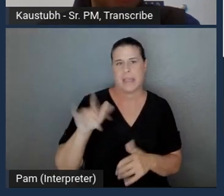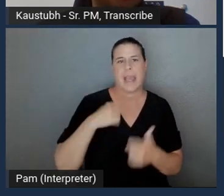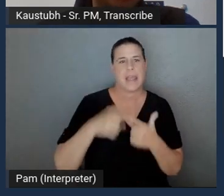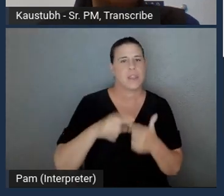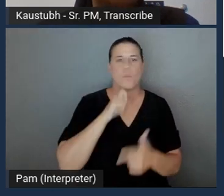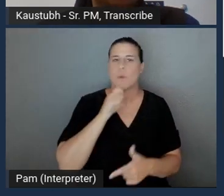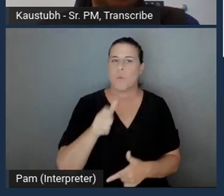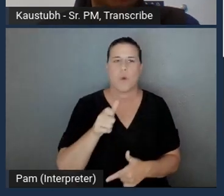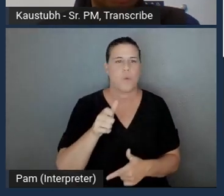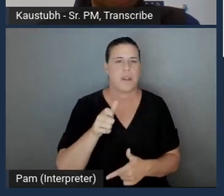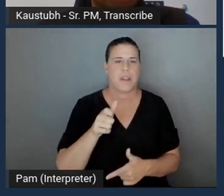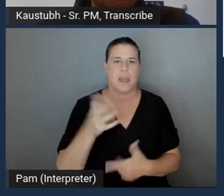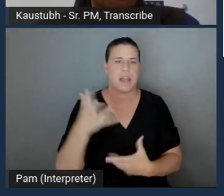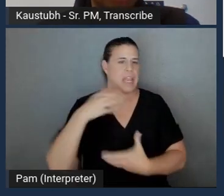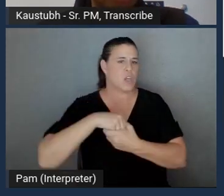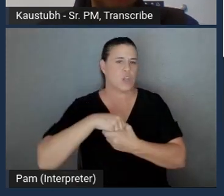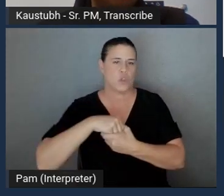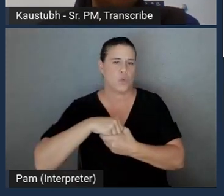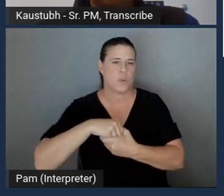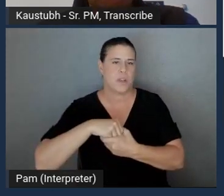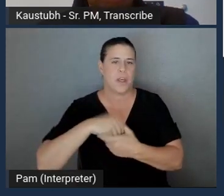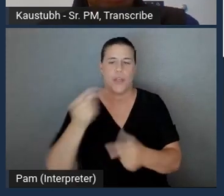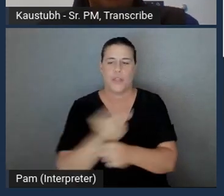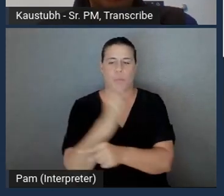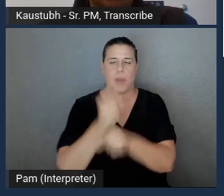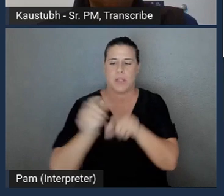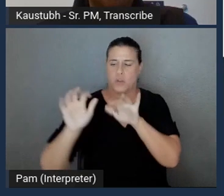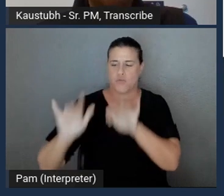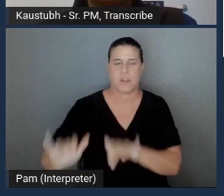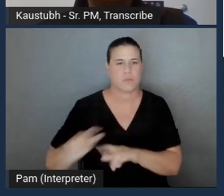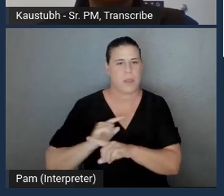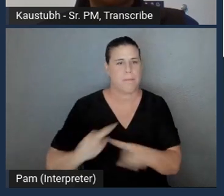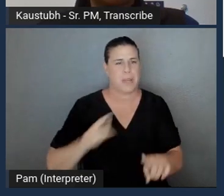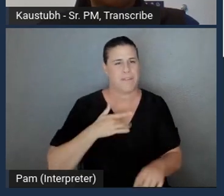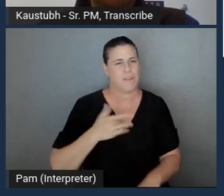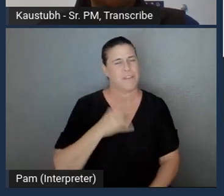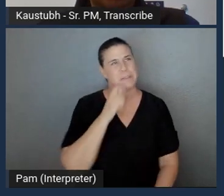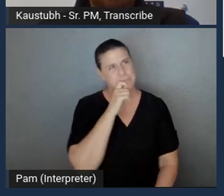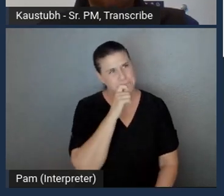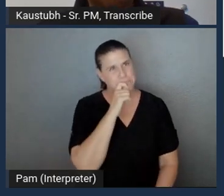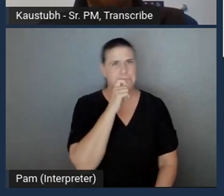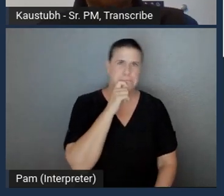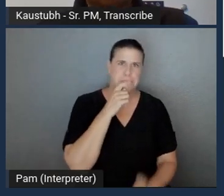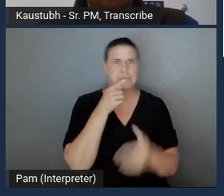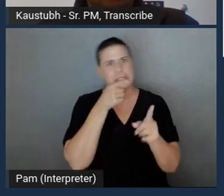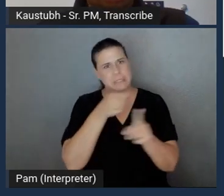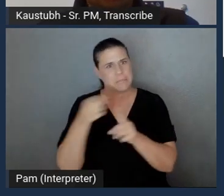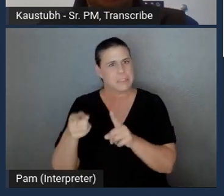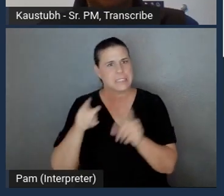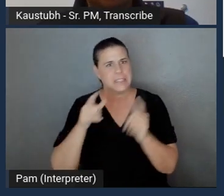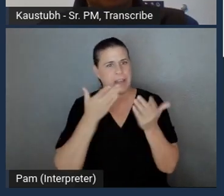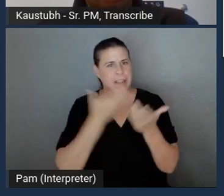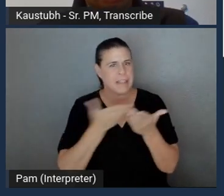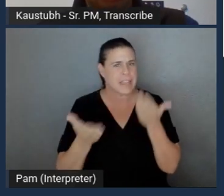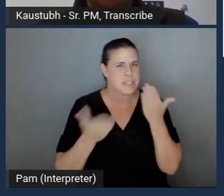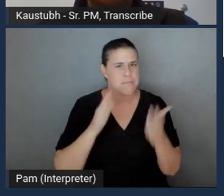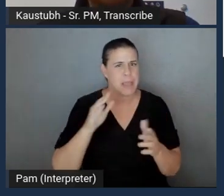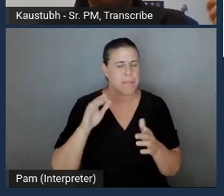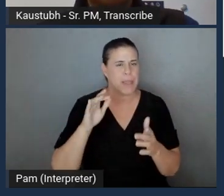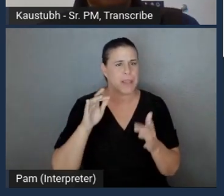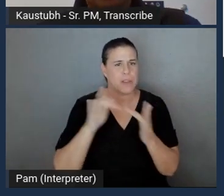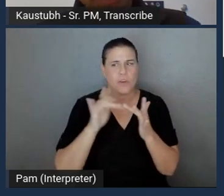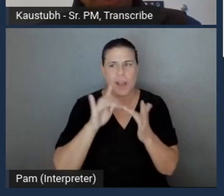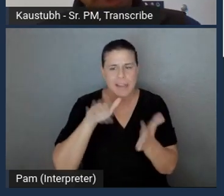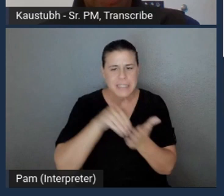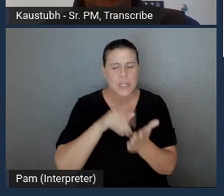not generate the unredacted transcript for you. But if you think there's a need where, certain population within your contact center needs to